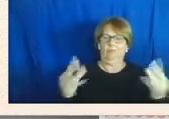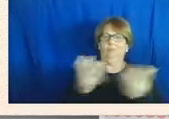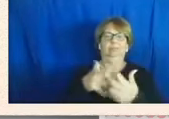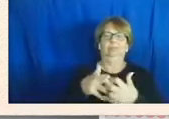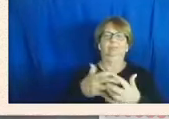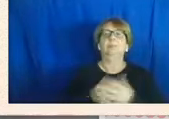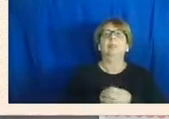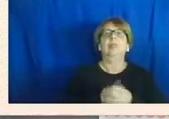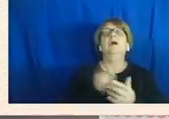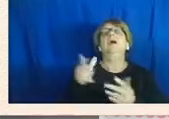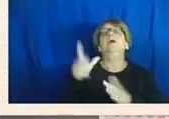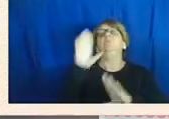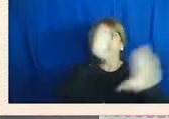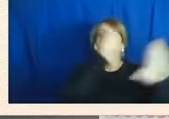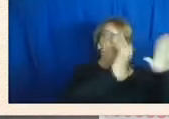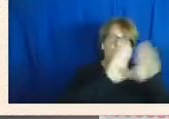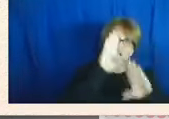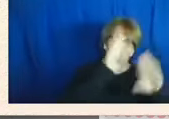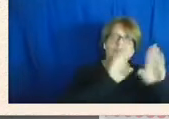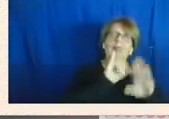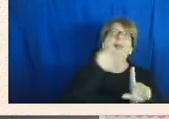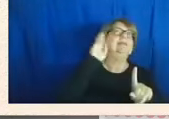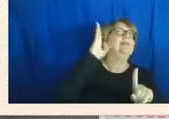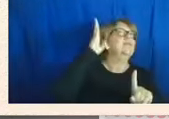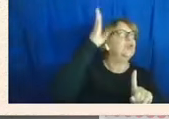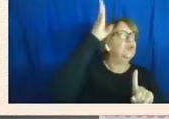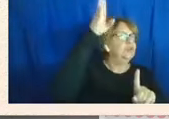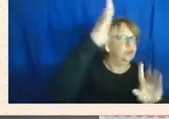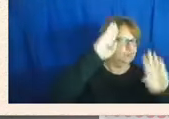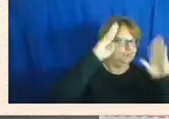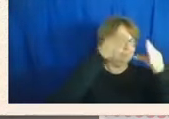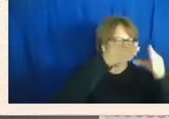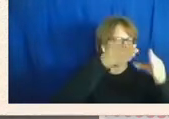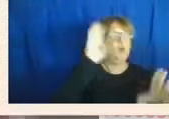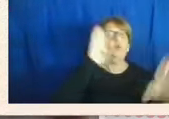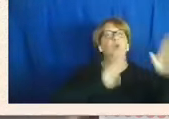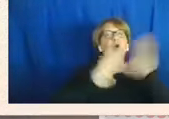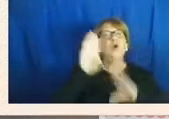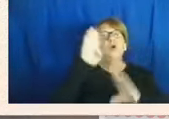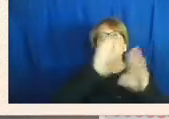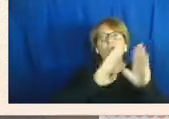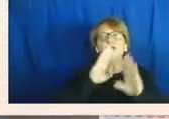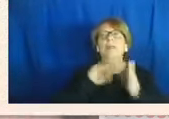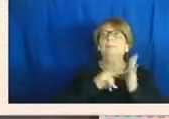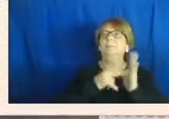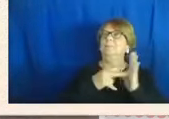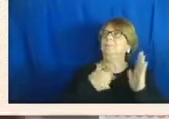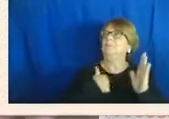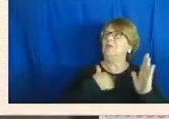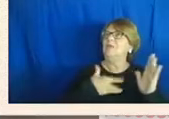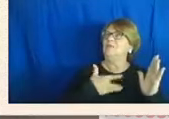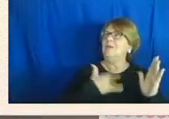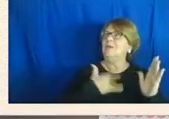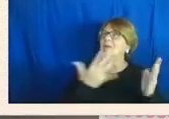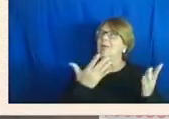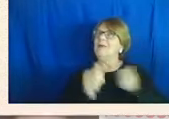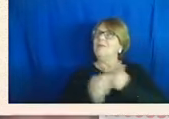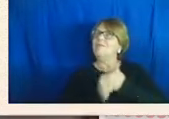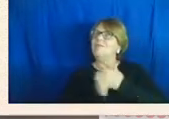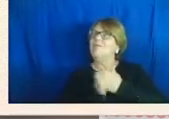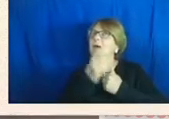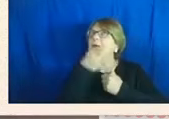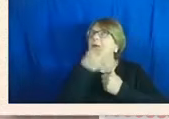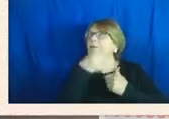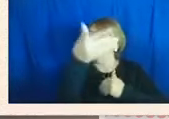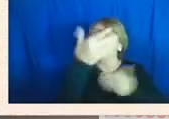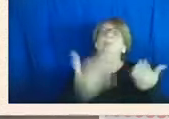a future oriented state. So worry is I feel like there might be some threat coming up. There's a test, there's a evaluation,